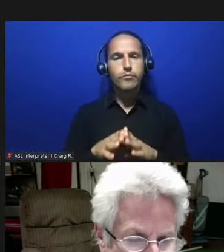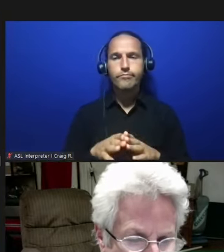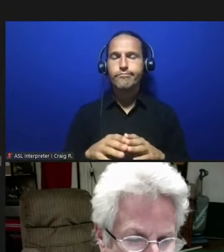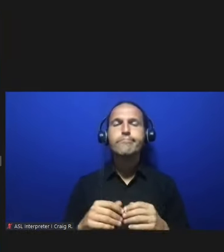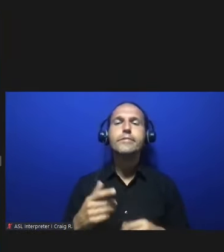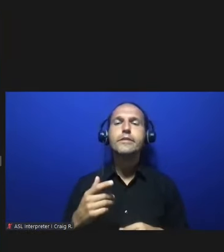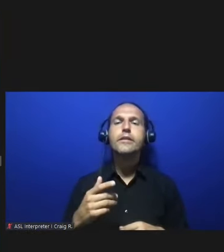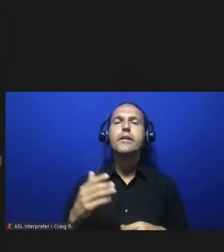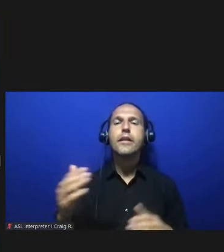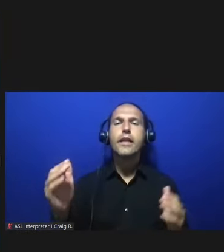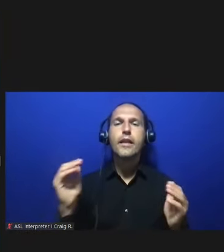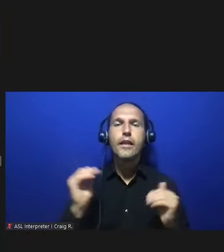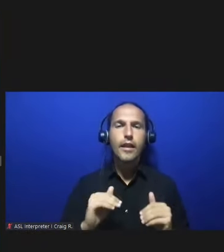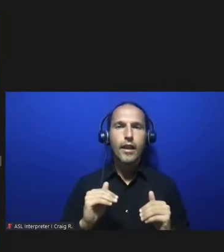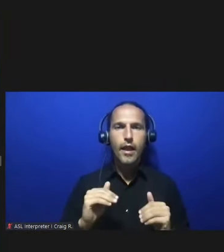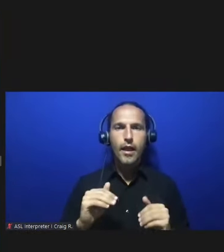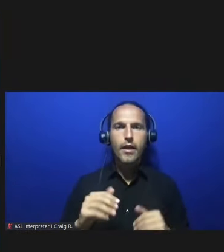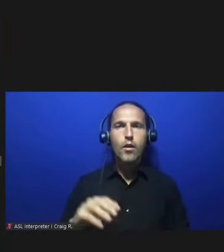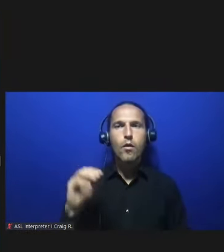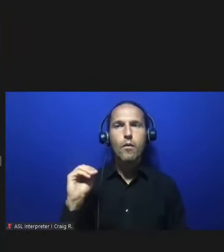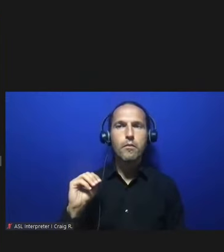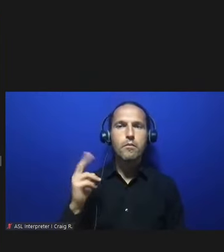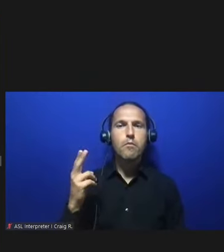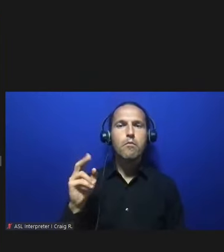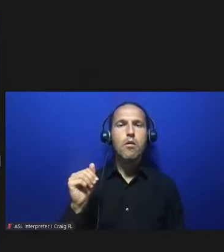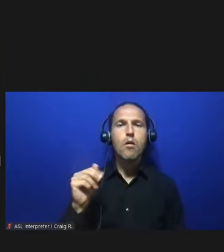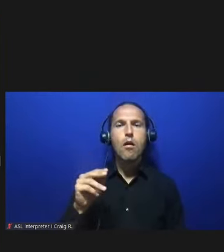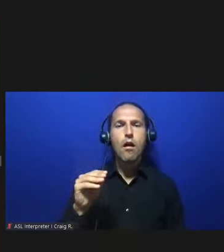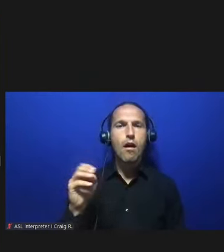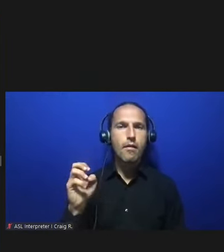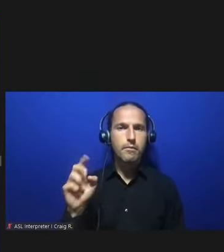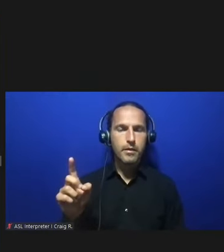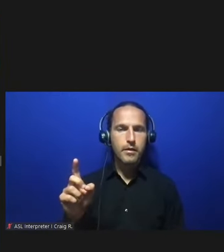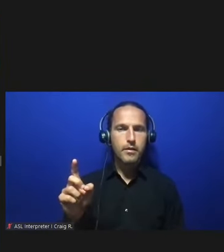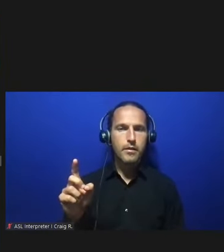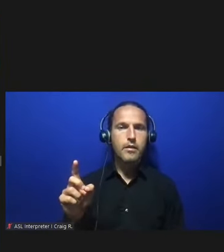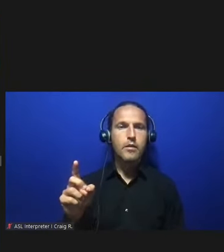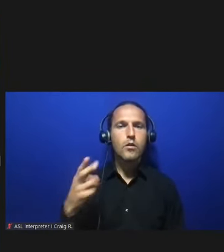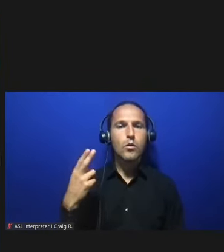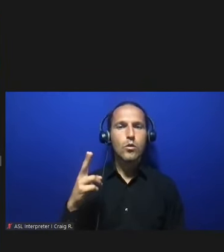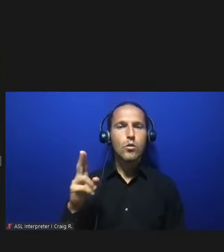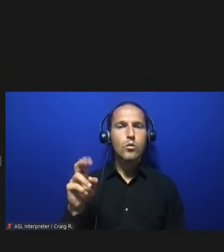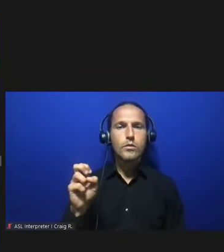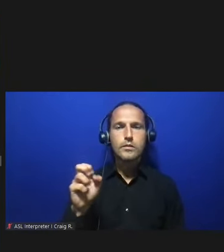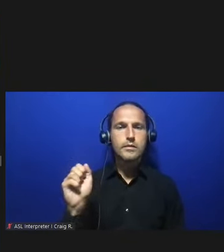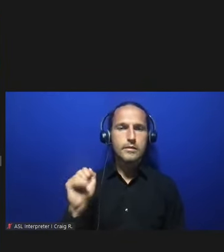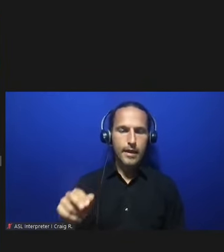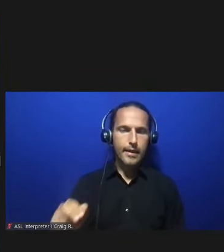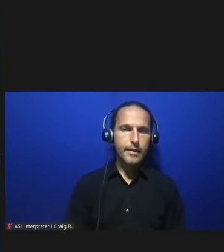Our next speaker is Mohammed Hossein, followed by Daniel Solo.